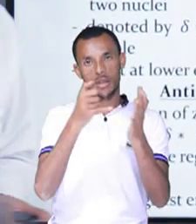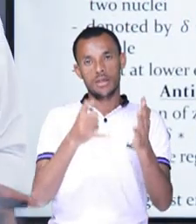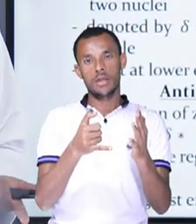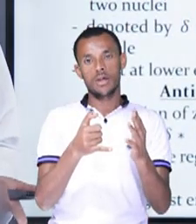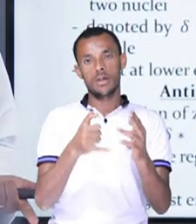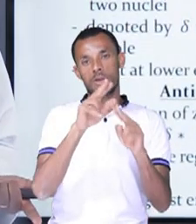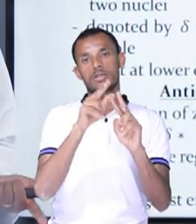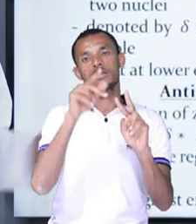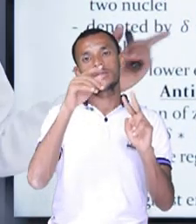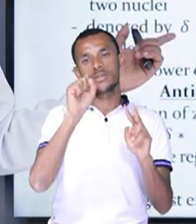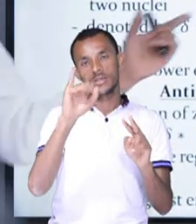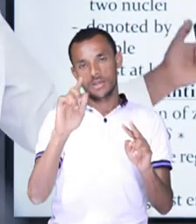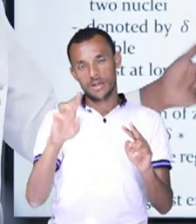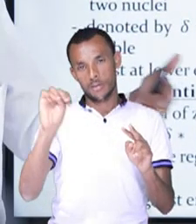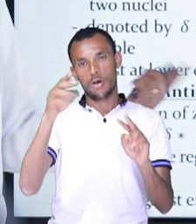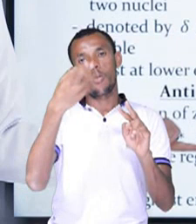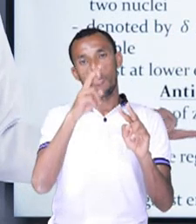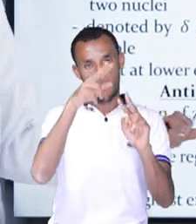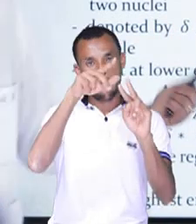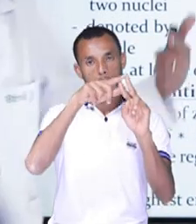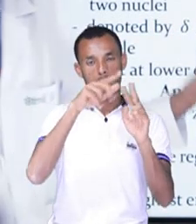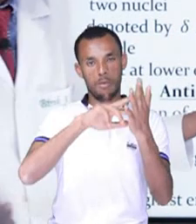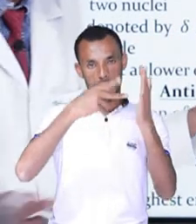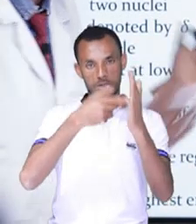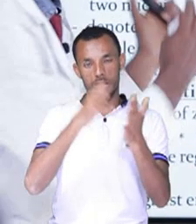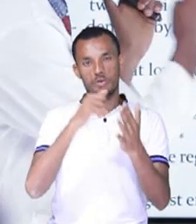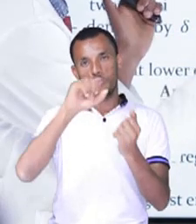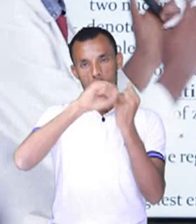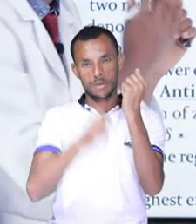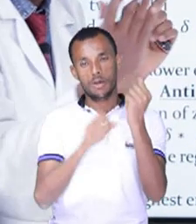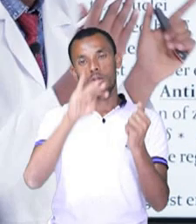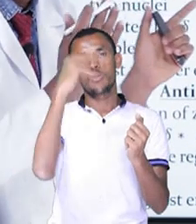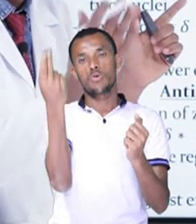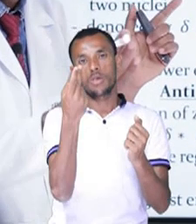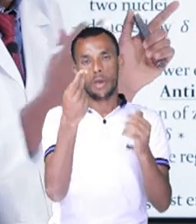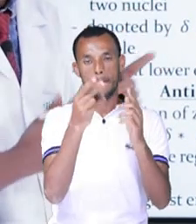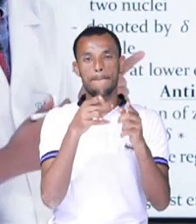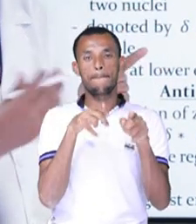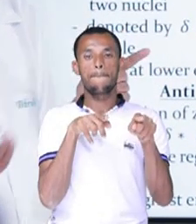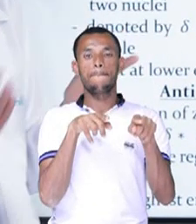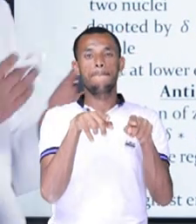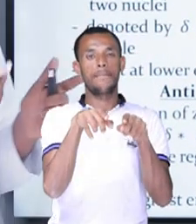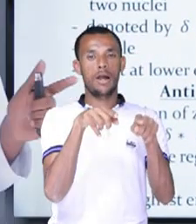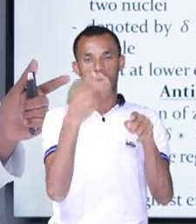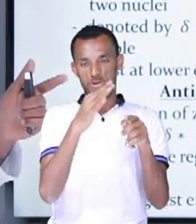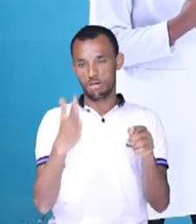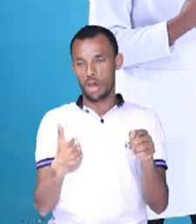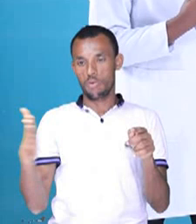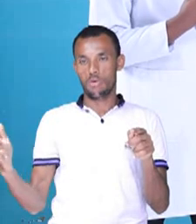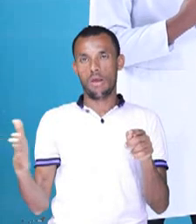sigma. Sigma or pi. Pi means it forms by using of a parallel overlap or side to